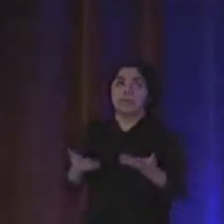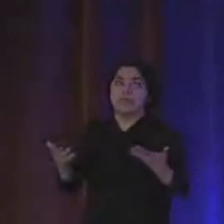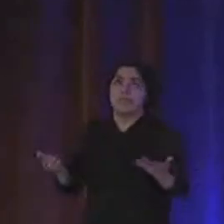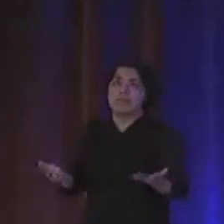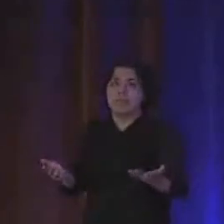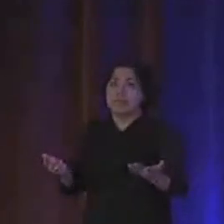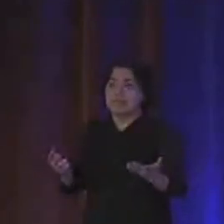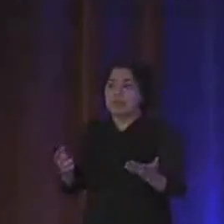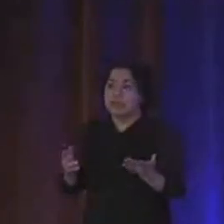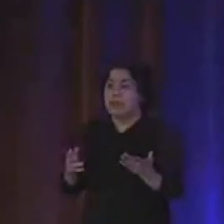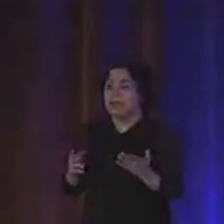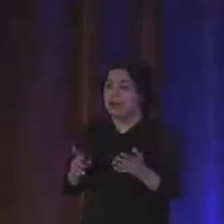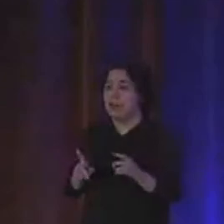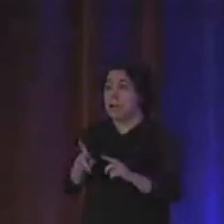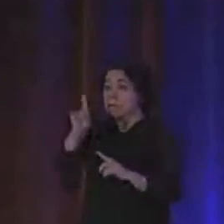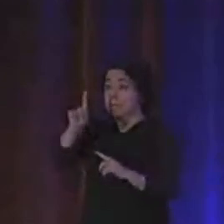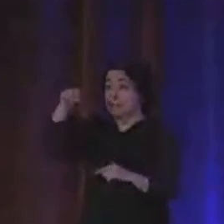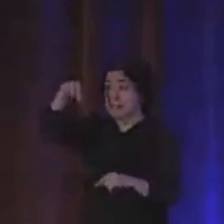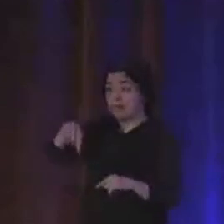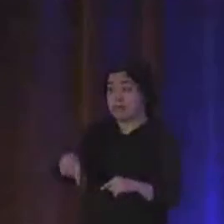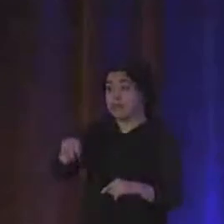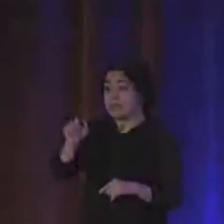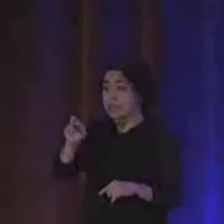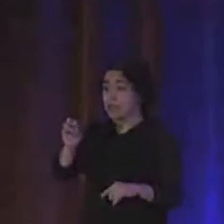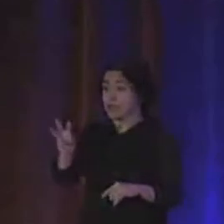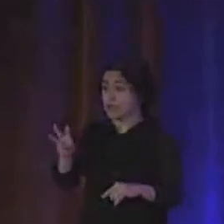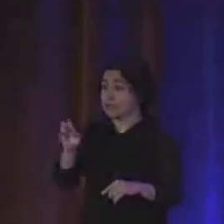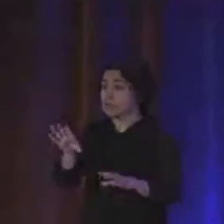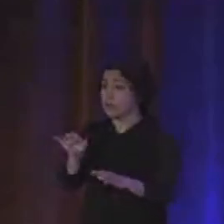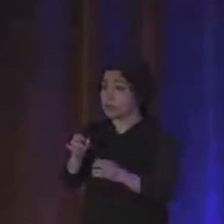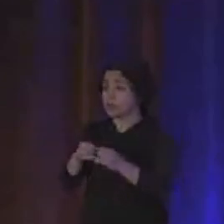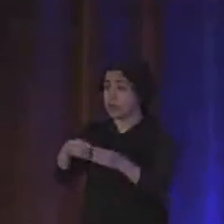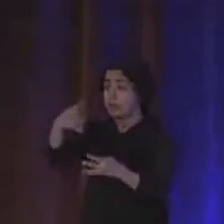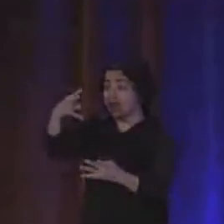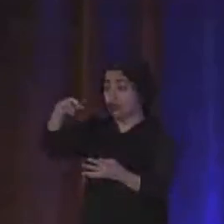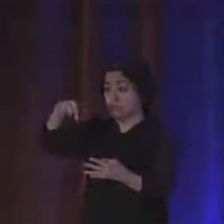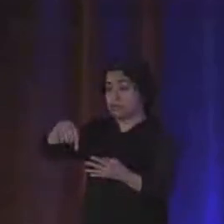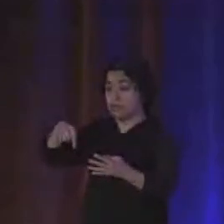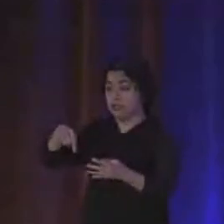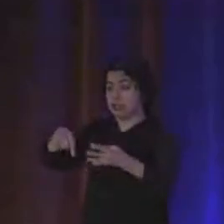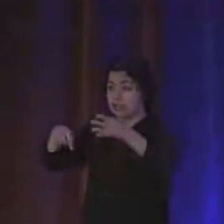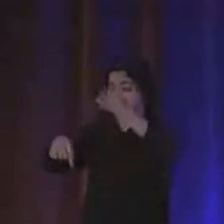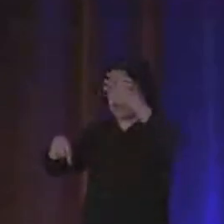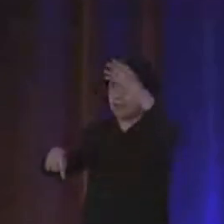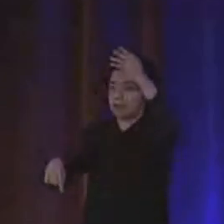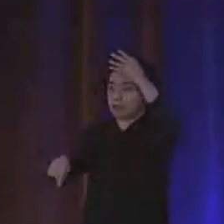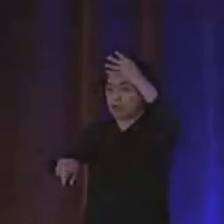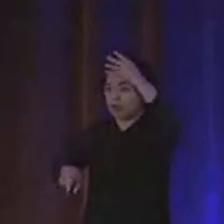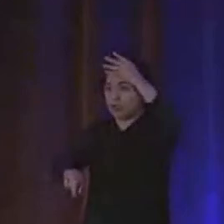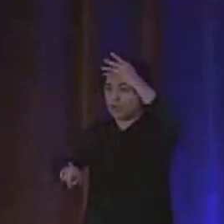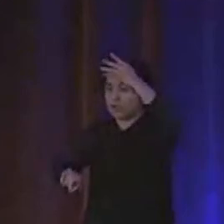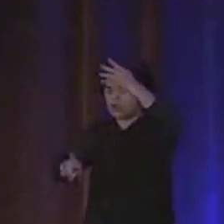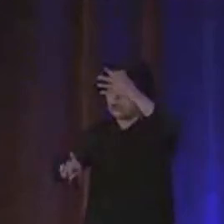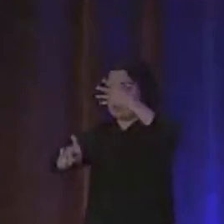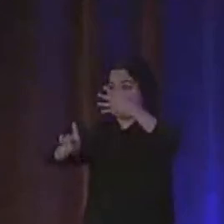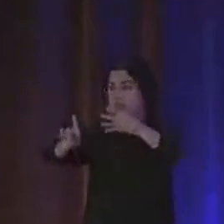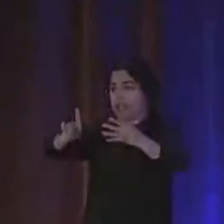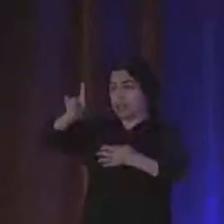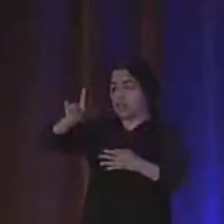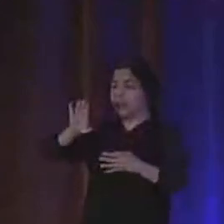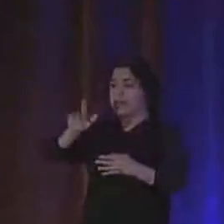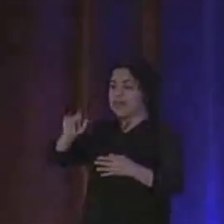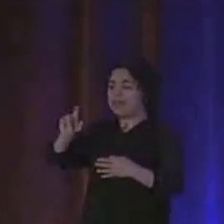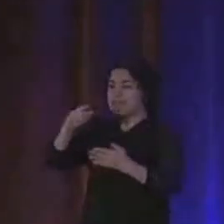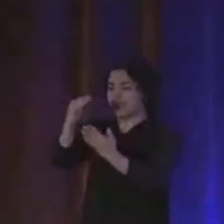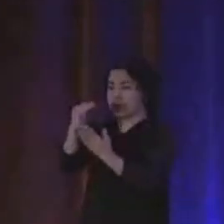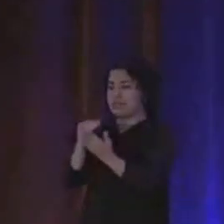up and down arrow keys, because sometimes you can do that with your list, where you can use your arrow keys to go up and down, and the optional home